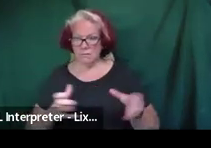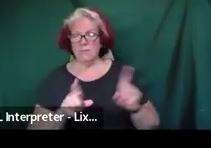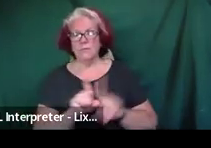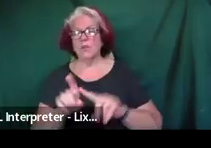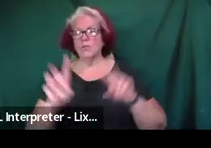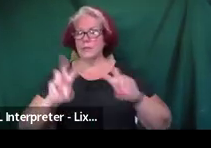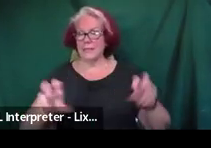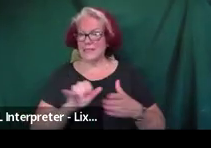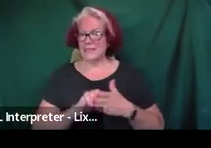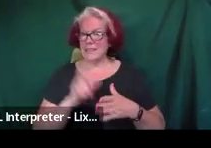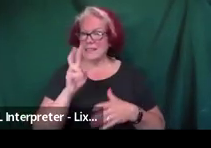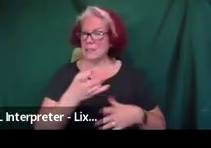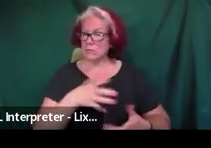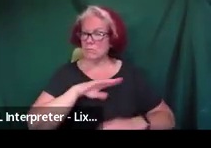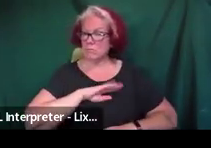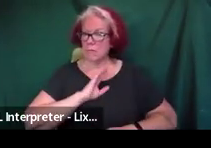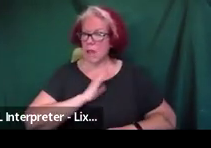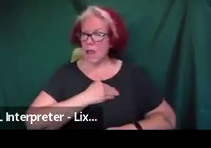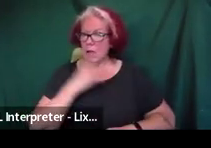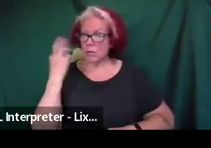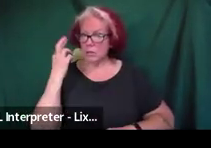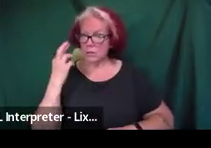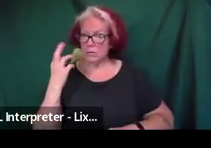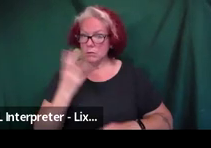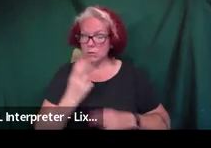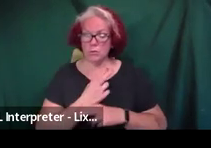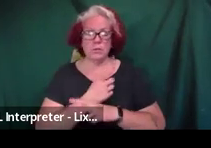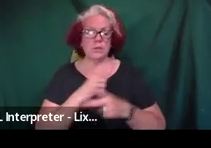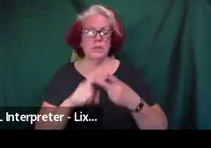does this still meet our purpose? Is it still valid?